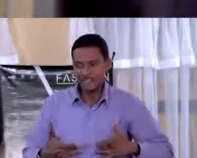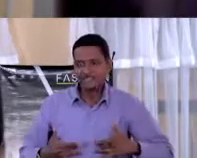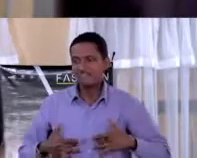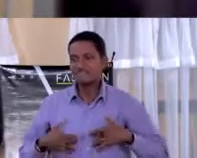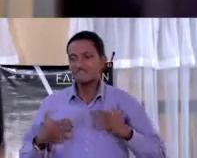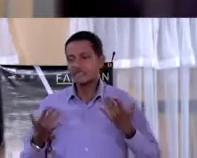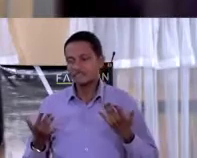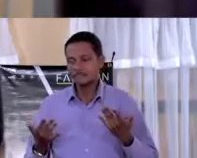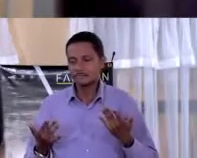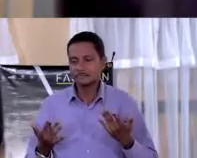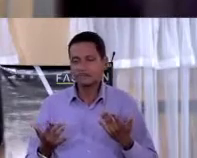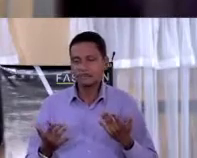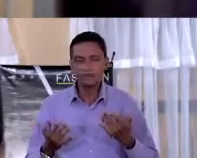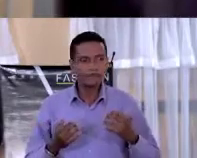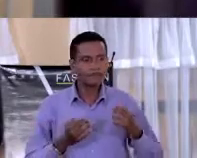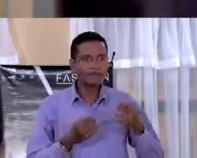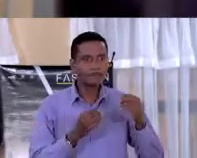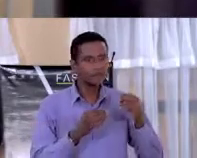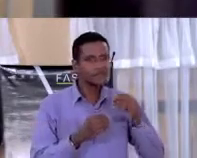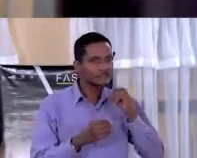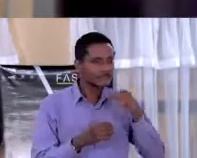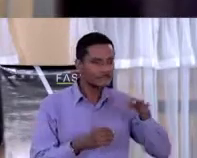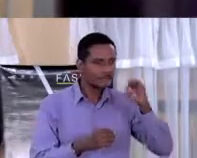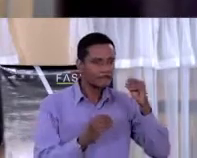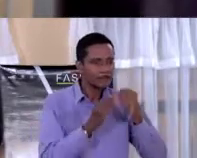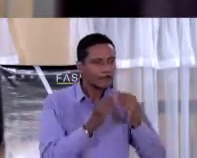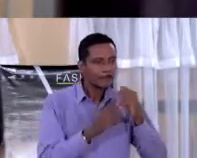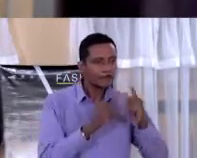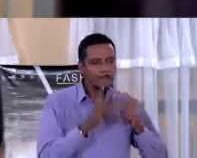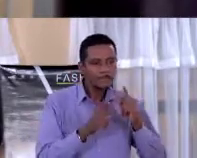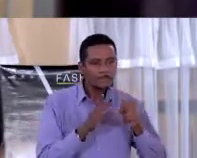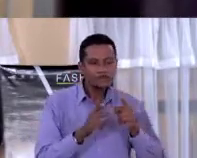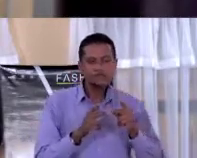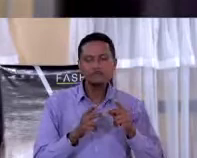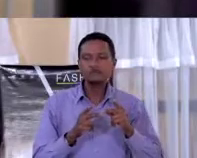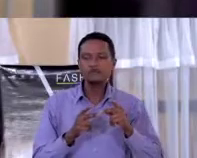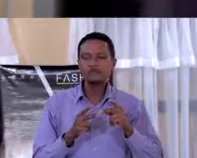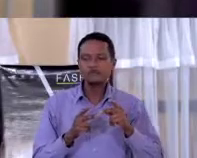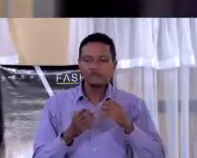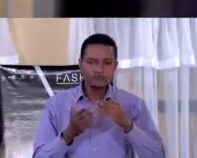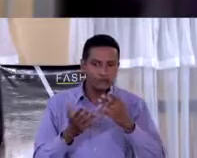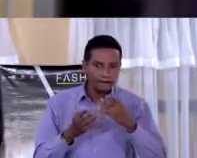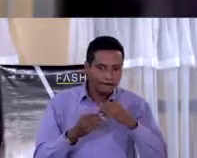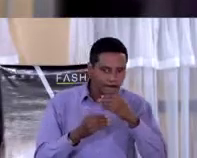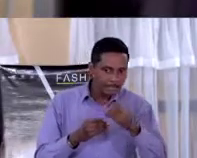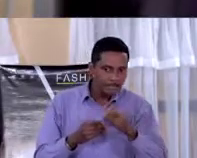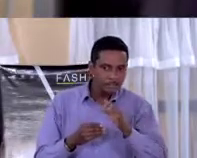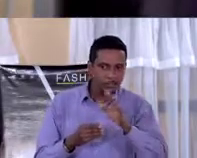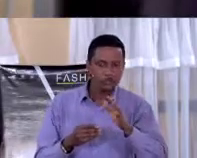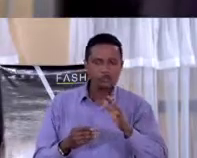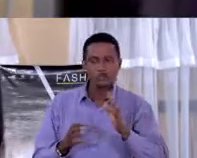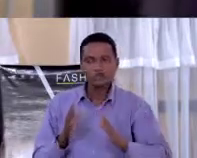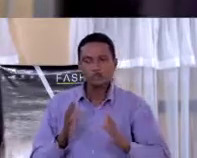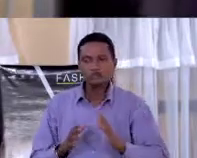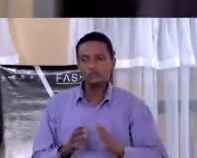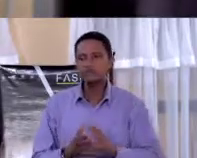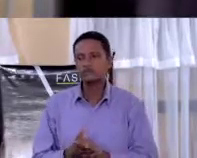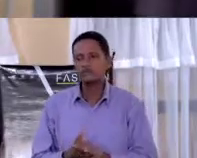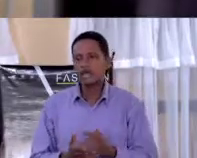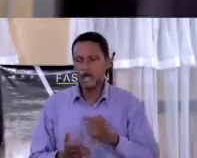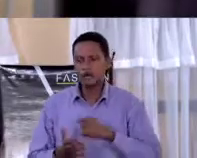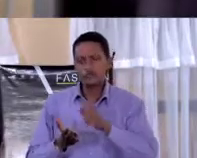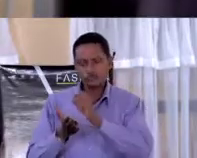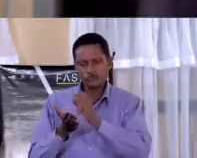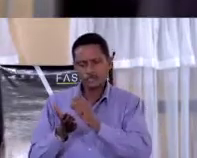that is a major problem. Follow-up. Even some of the countries I work in, the follow-up, I would write a document, a proposal